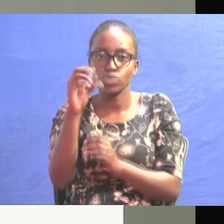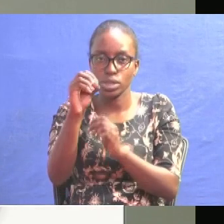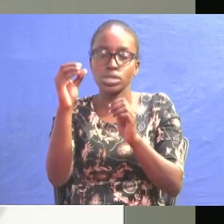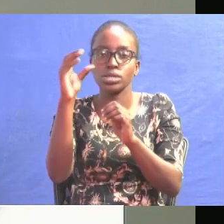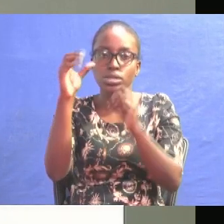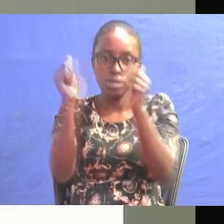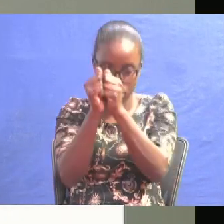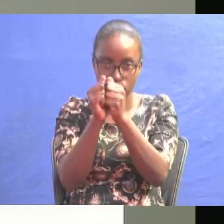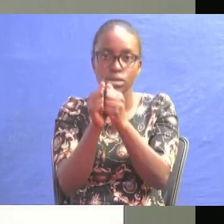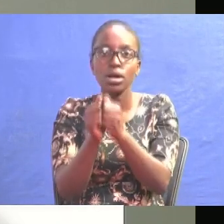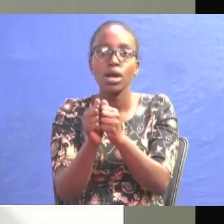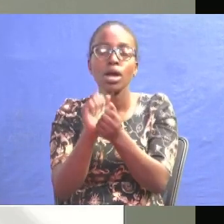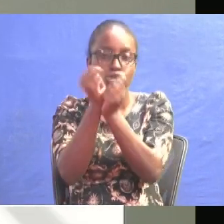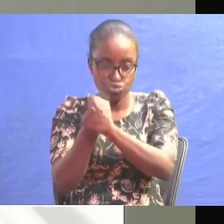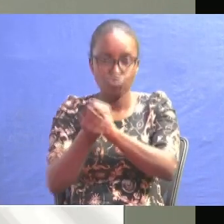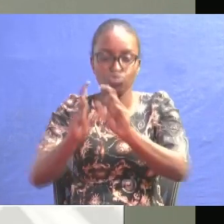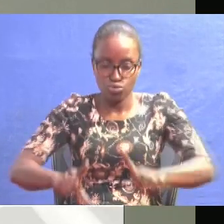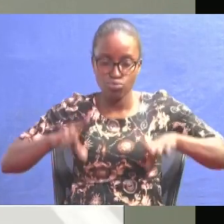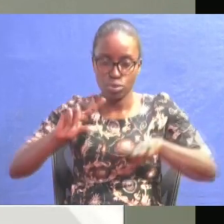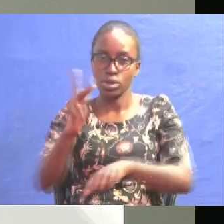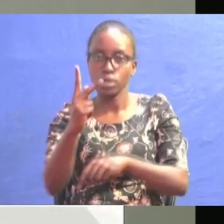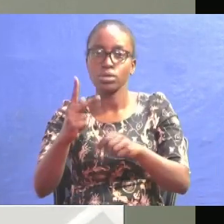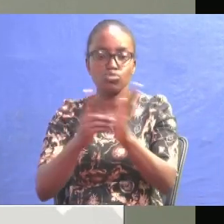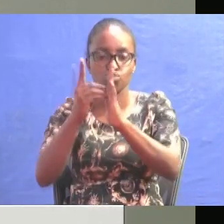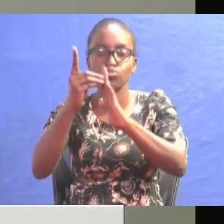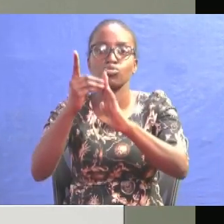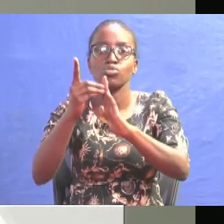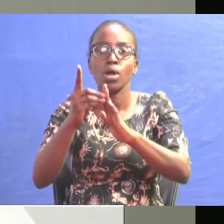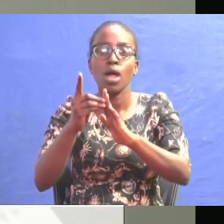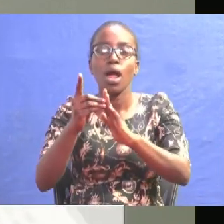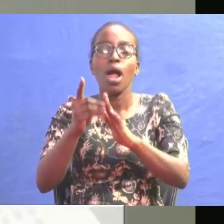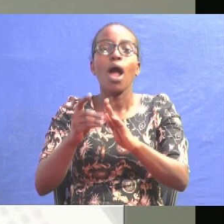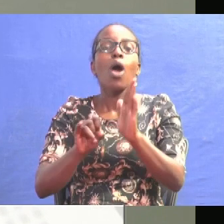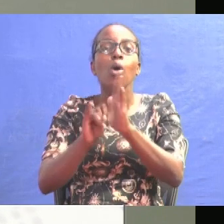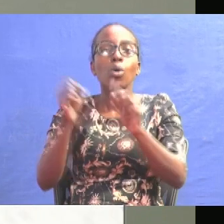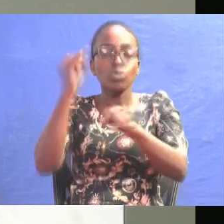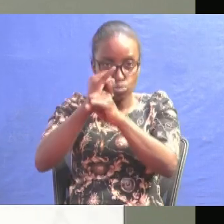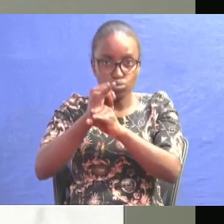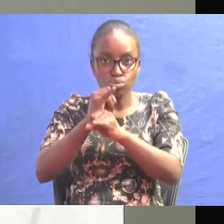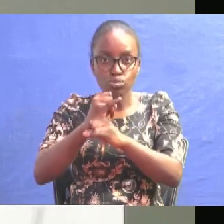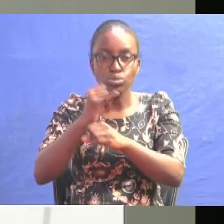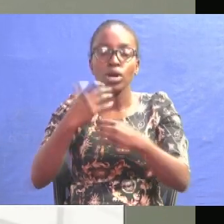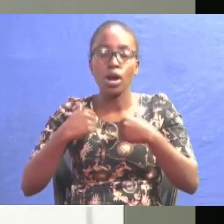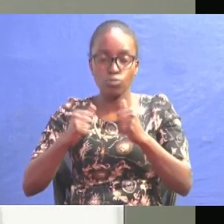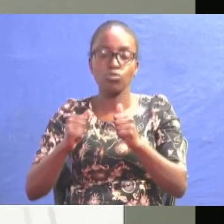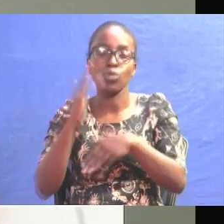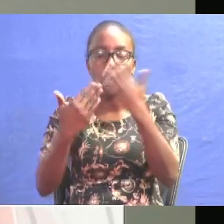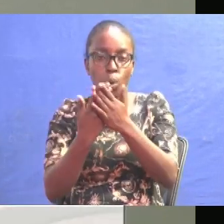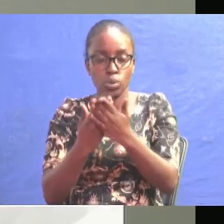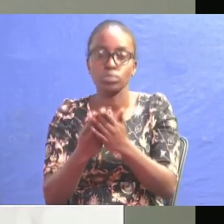life of Kenyans in terms of development, in terms of infrastructure, in terms of accessing resources. So